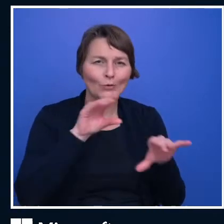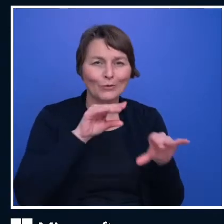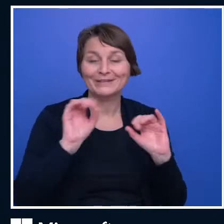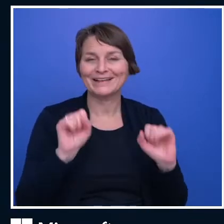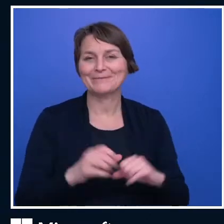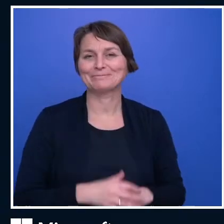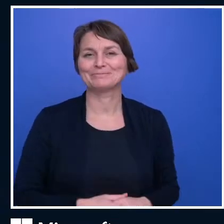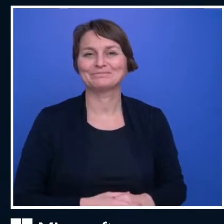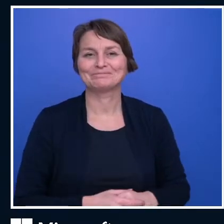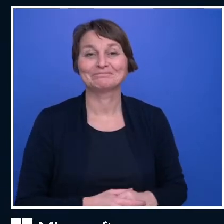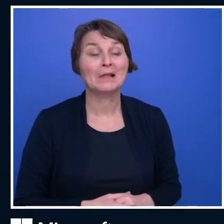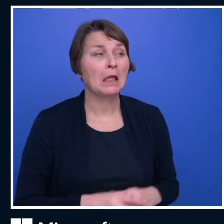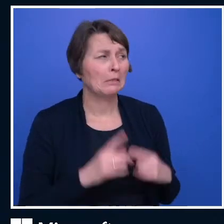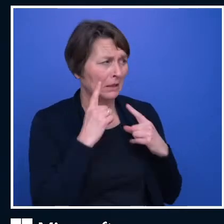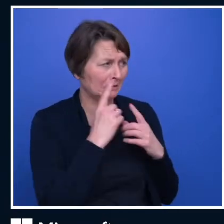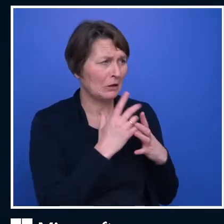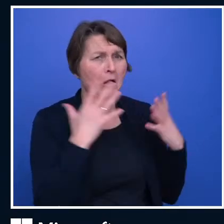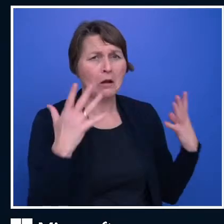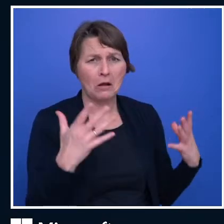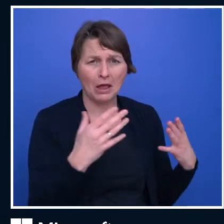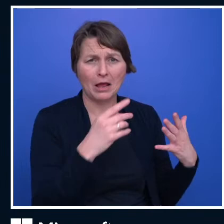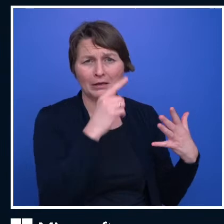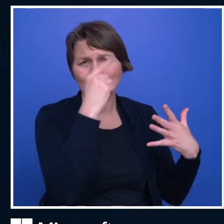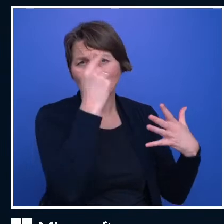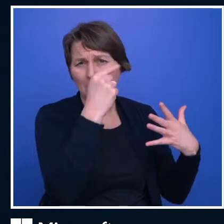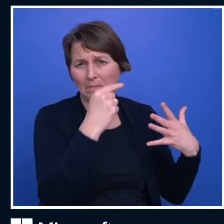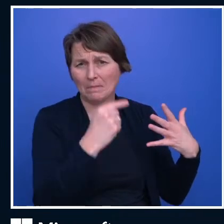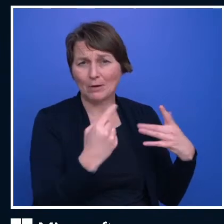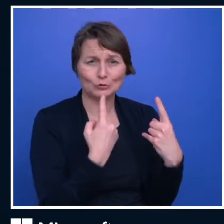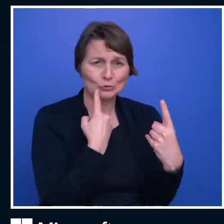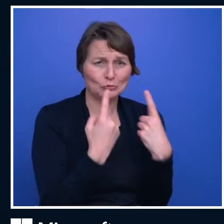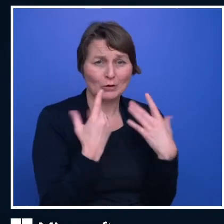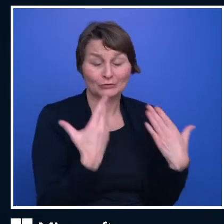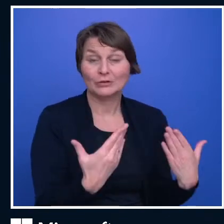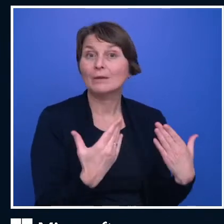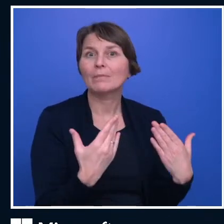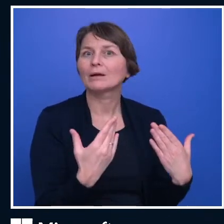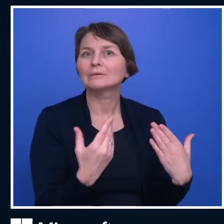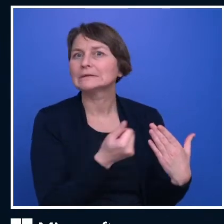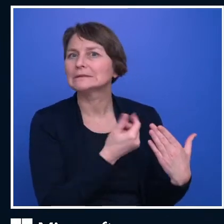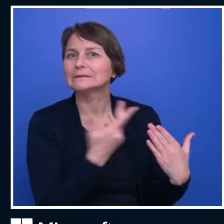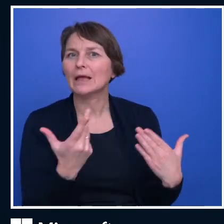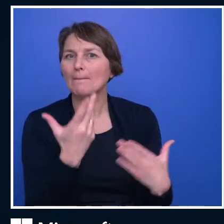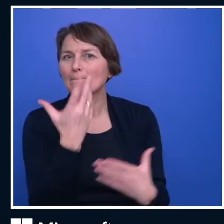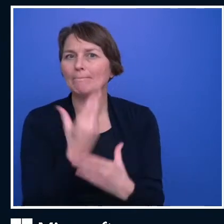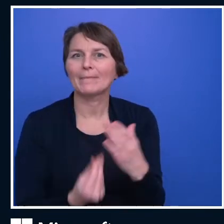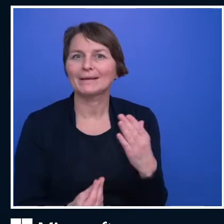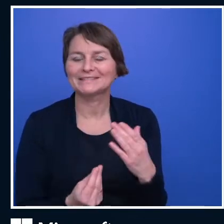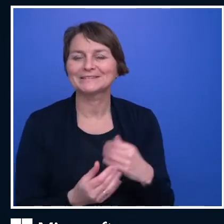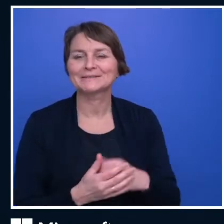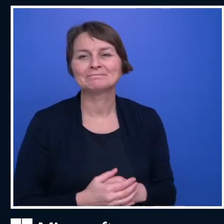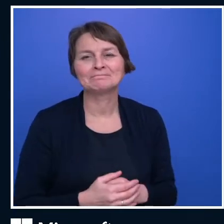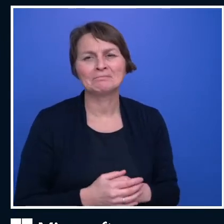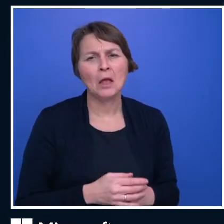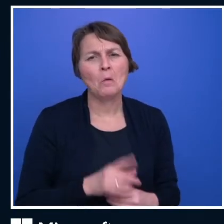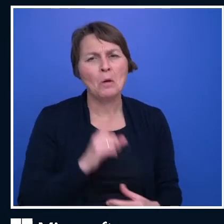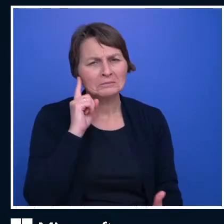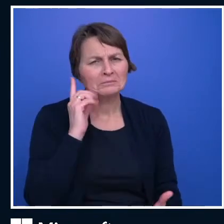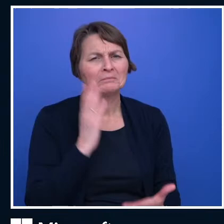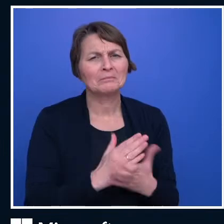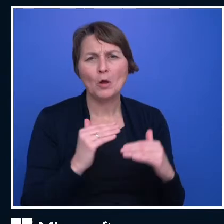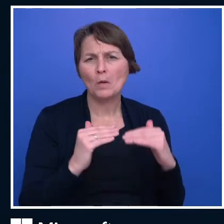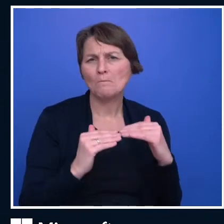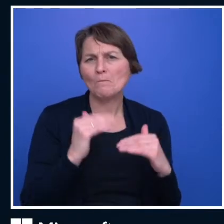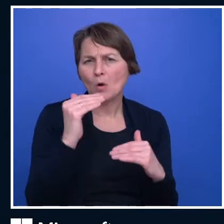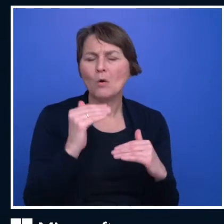lot today, but there are some topics that we haven't talked about. For example, I would definitely want to hear some more talks about generative